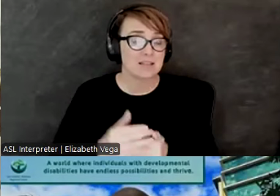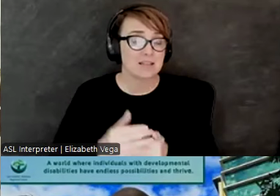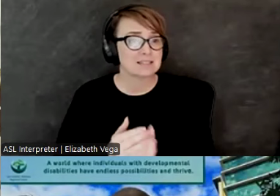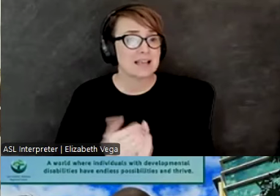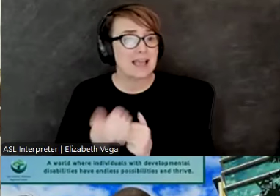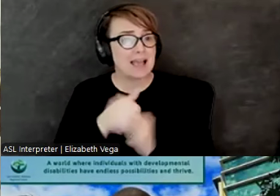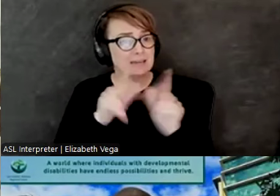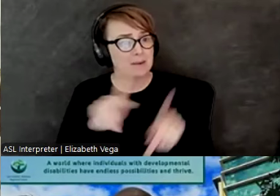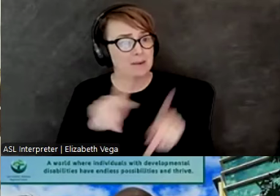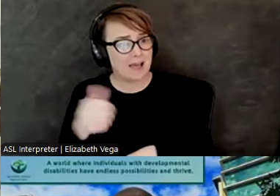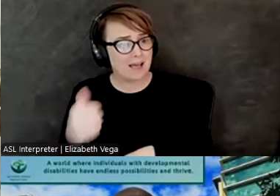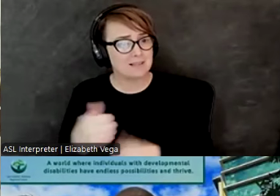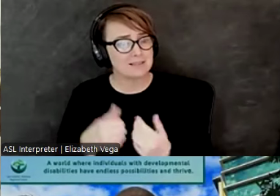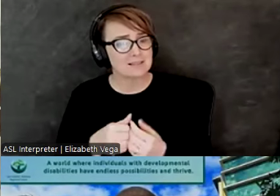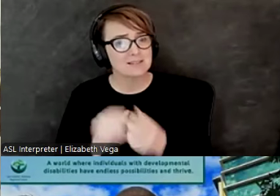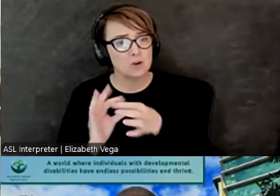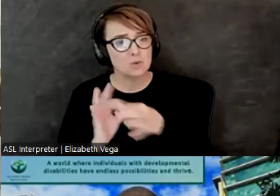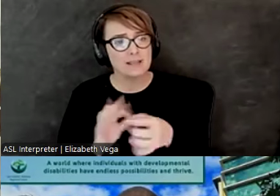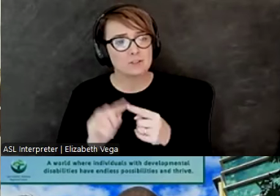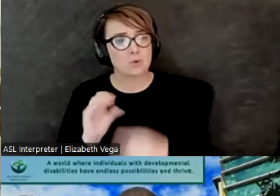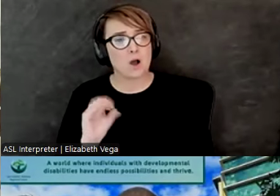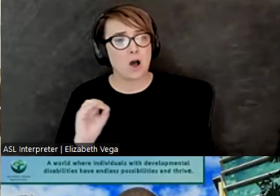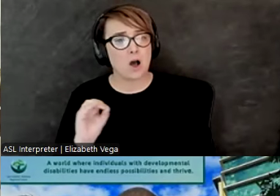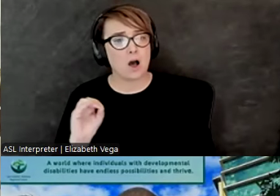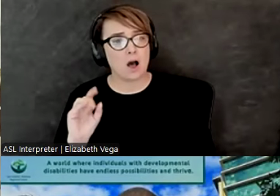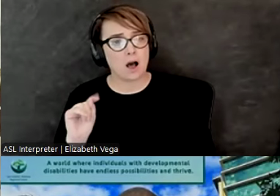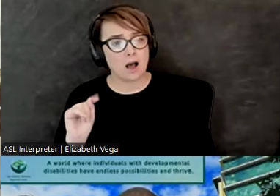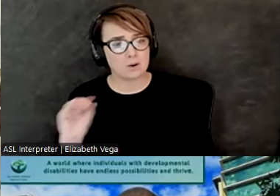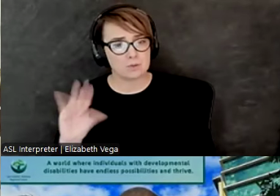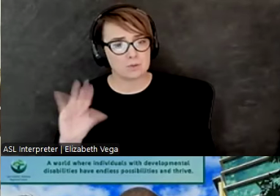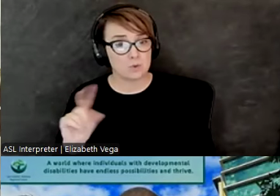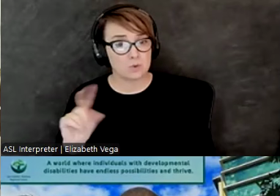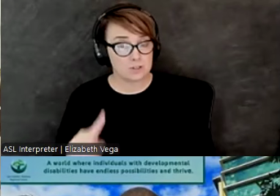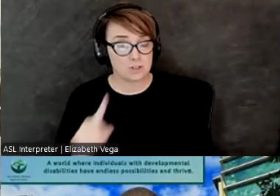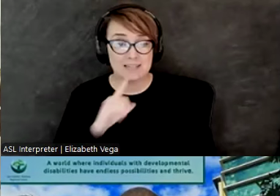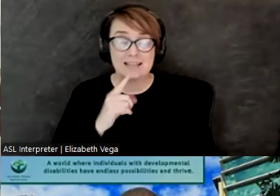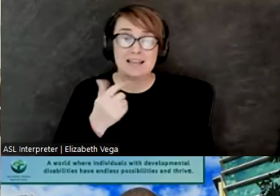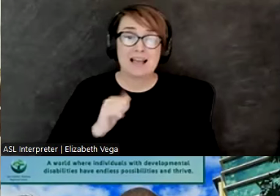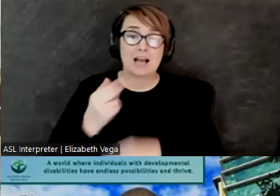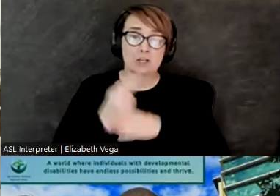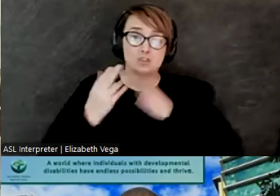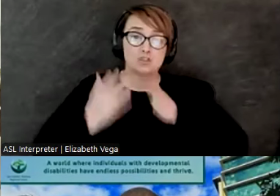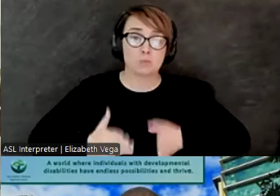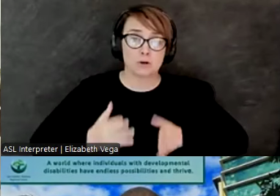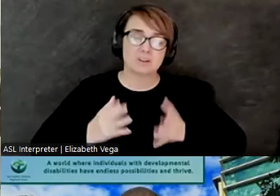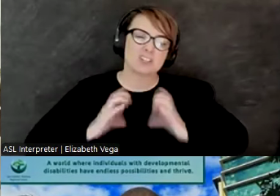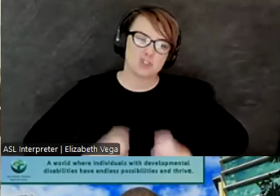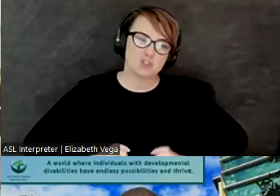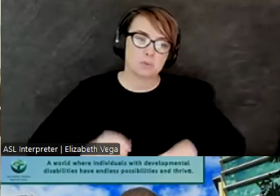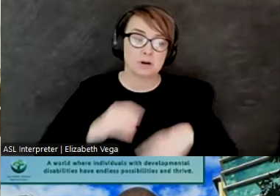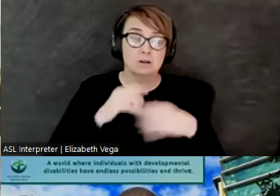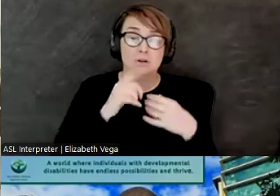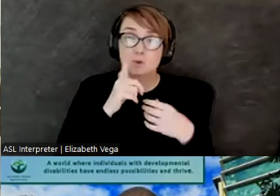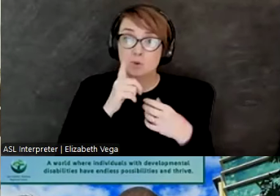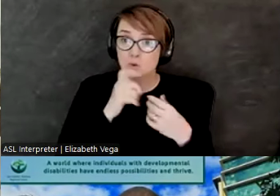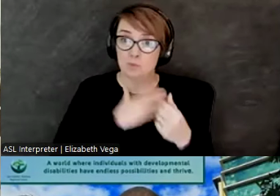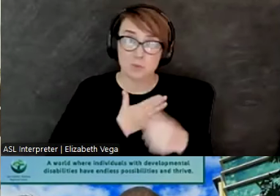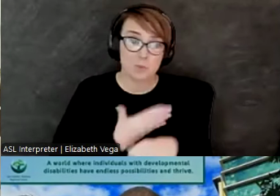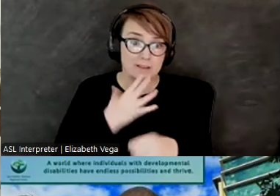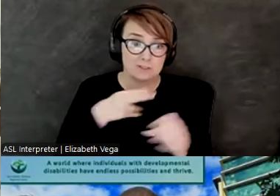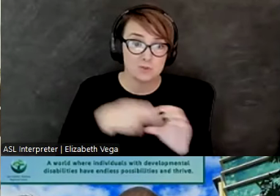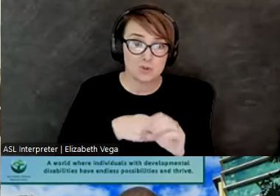Otto's question, a consumer in the process who, would want to be one of the two subcommittee members? Otherwise, we have